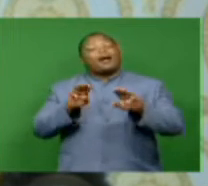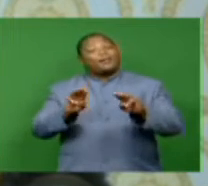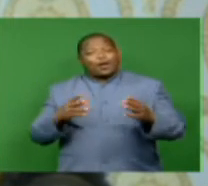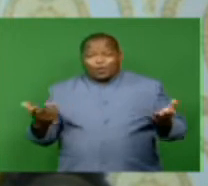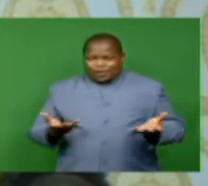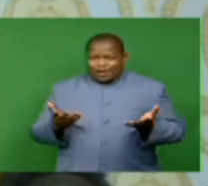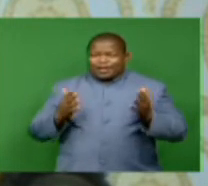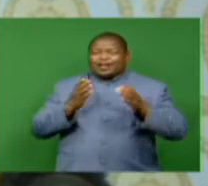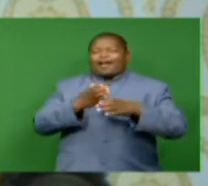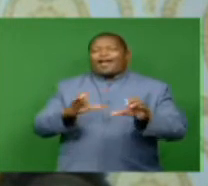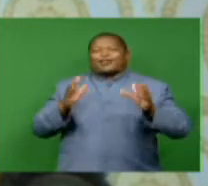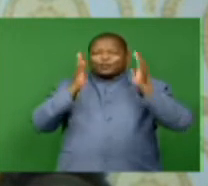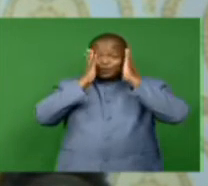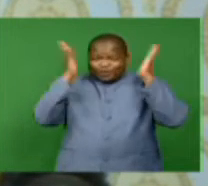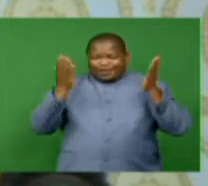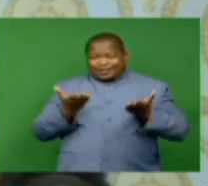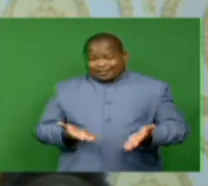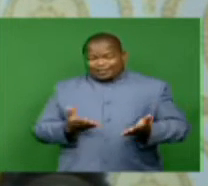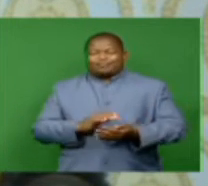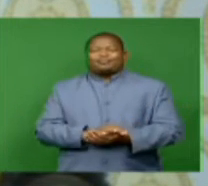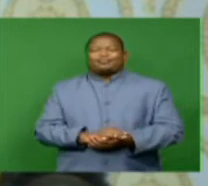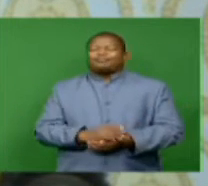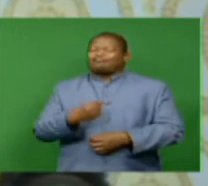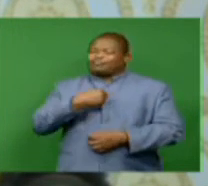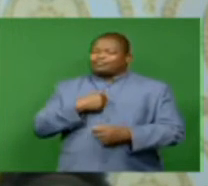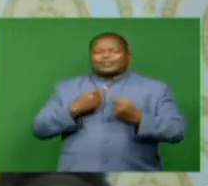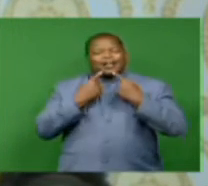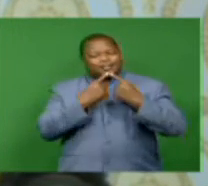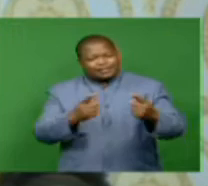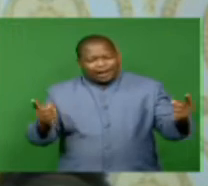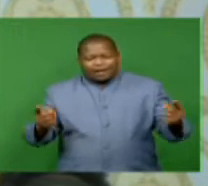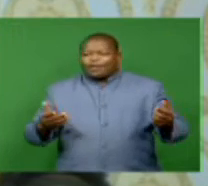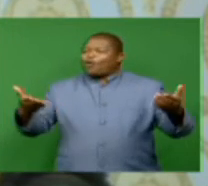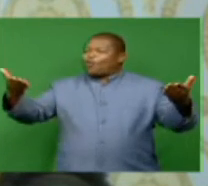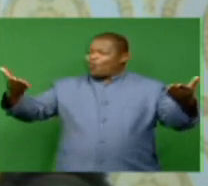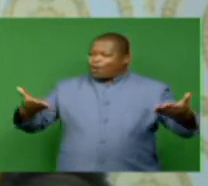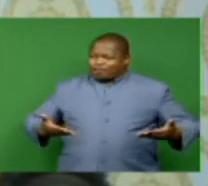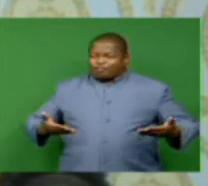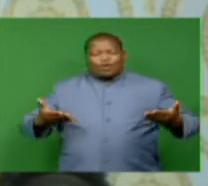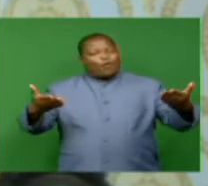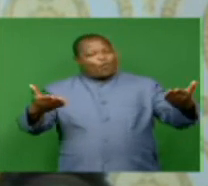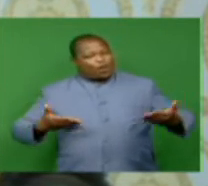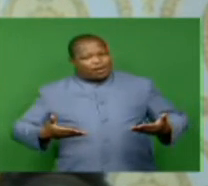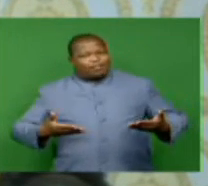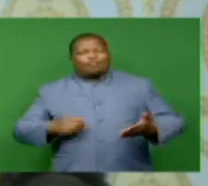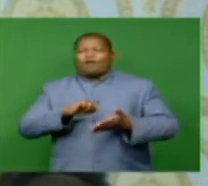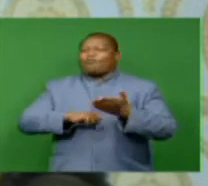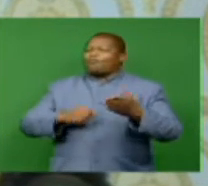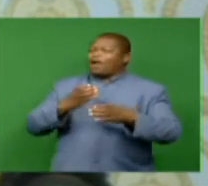a warm welcome to you all, especially our visitors from outside the borders of the Kingdom.